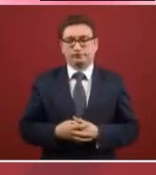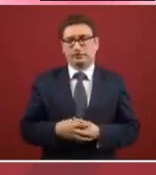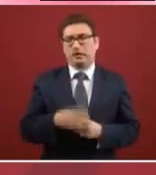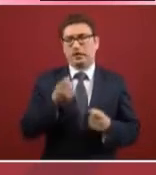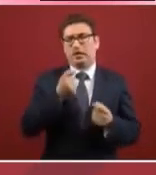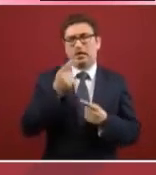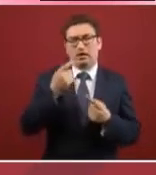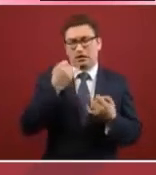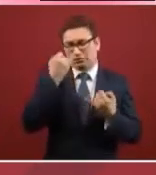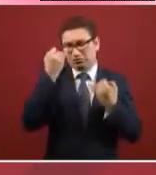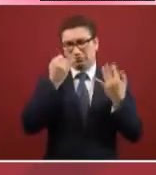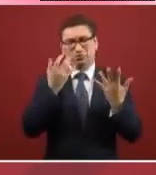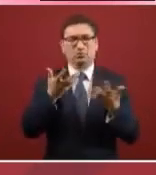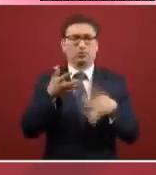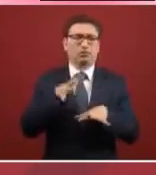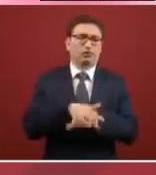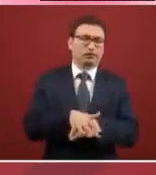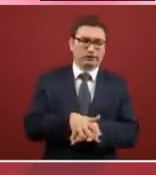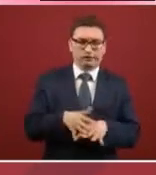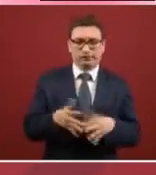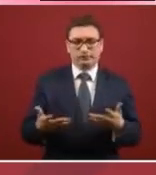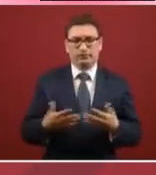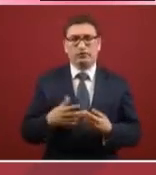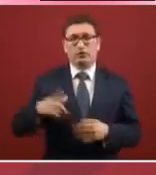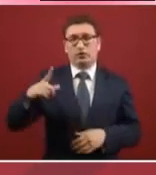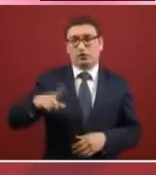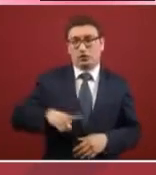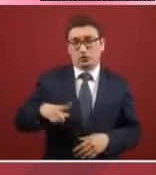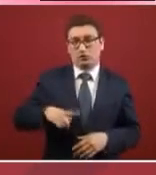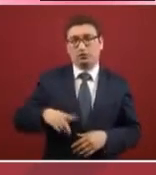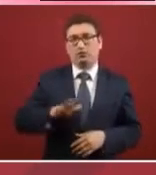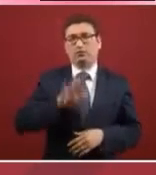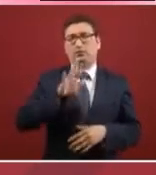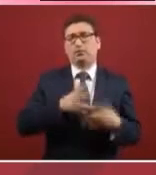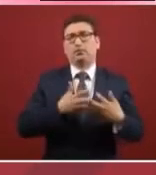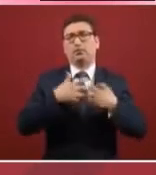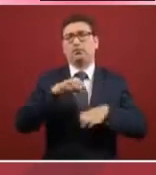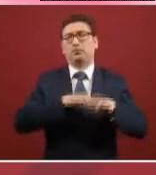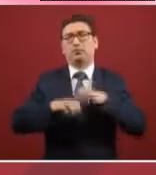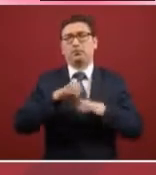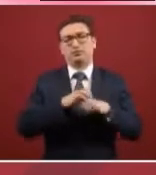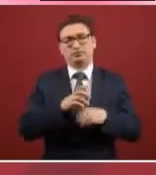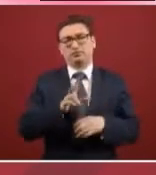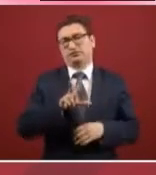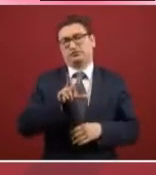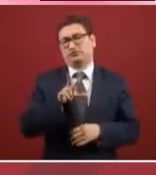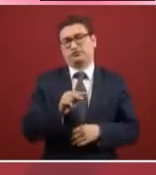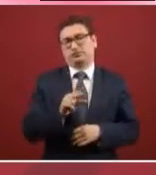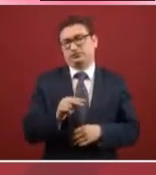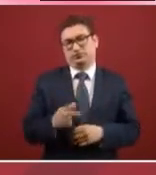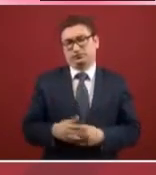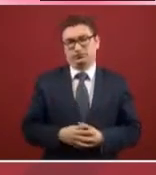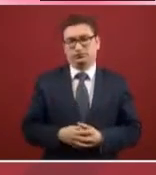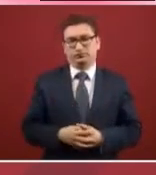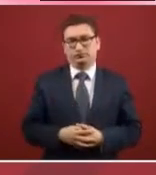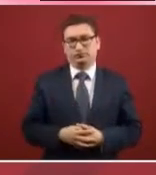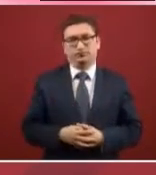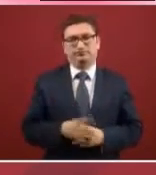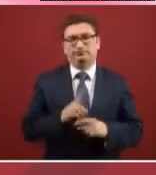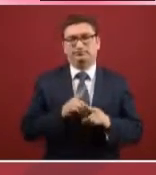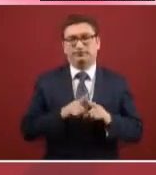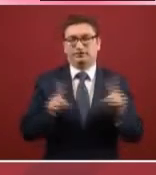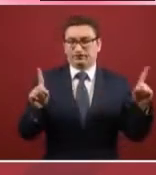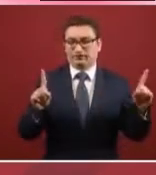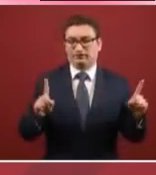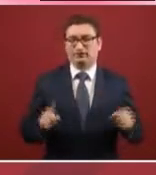service that got joined together. Se vio el gobierno como una empresa. They saw the government like no, a business, but it's not.